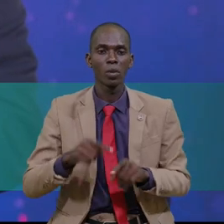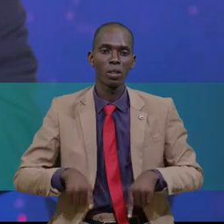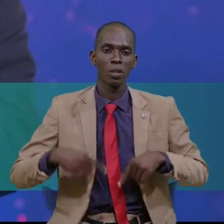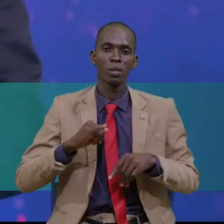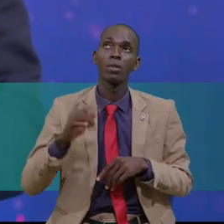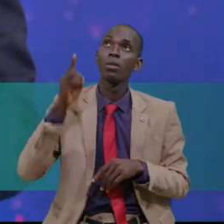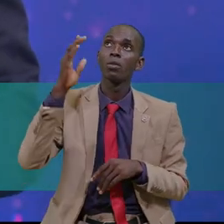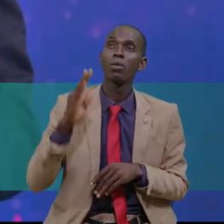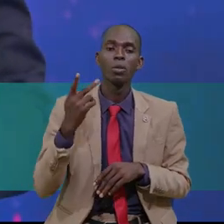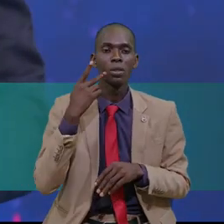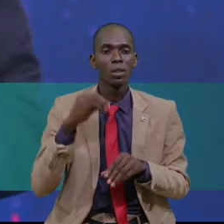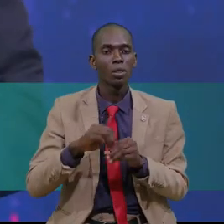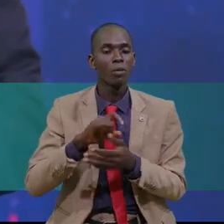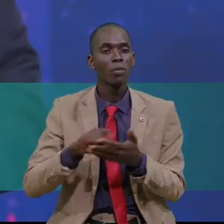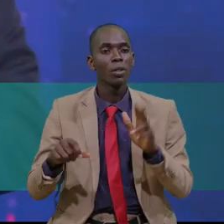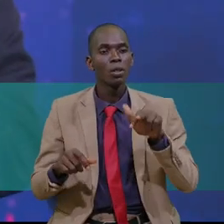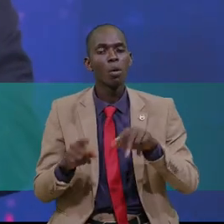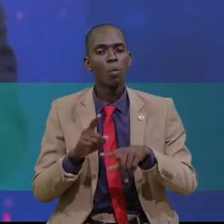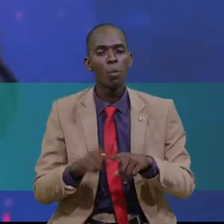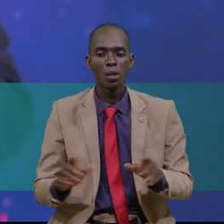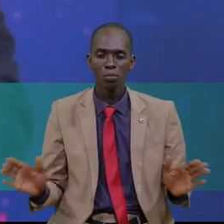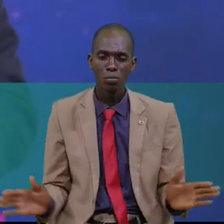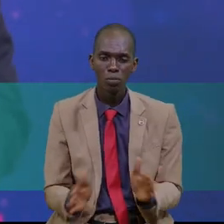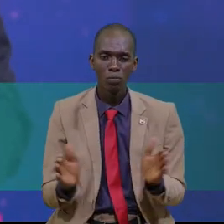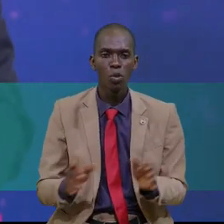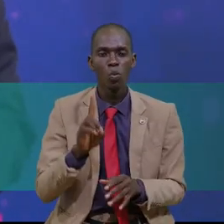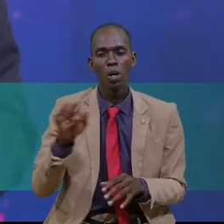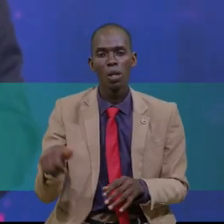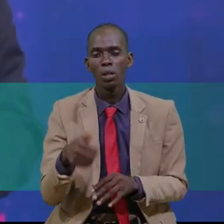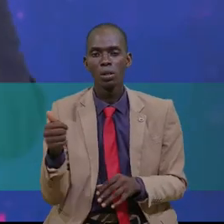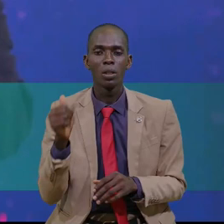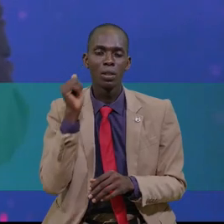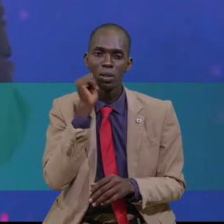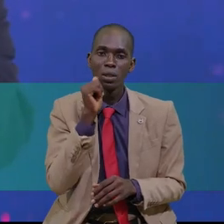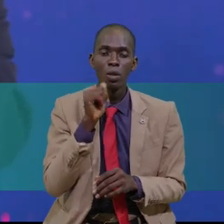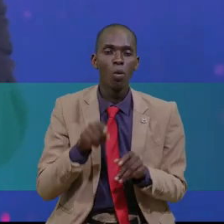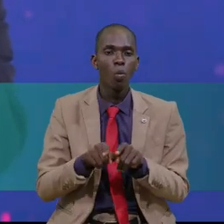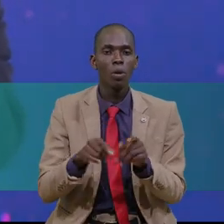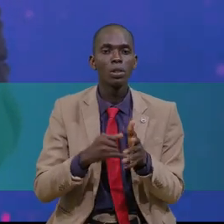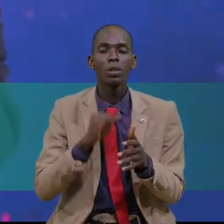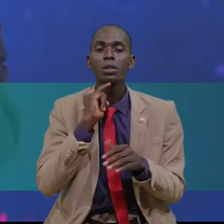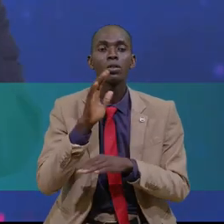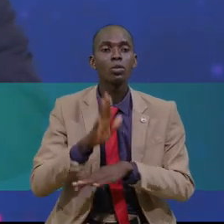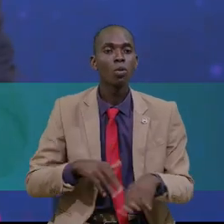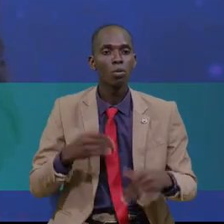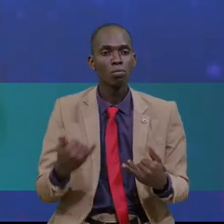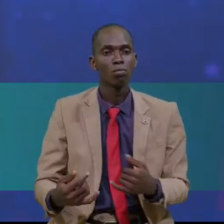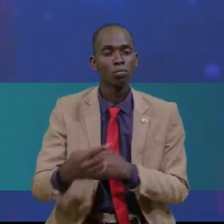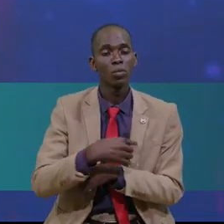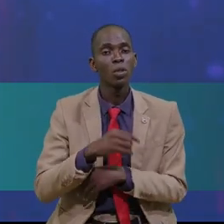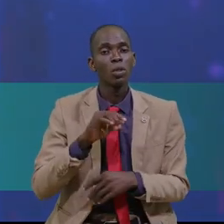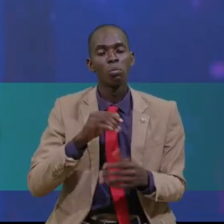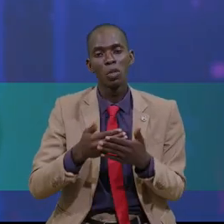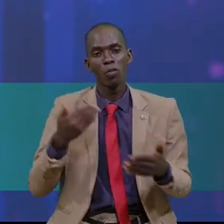In verse 13, but exhort one another daily, while it is called today, lest any of you